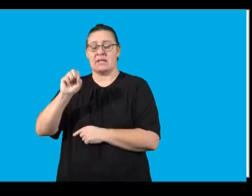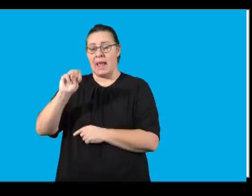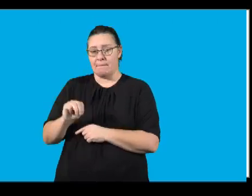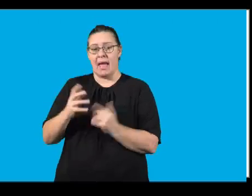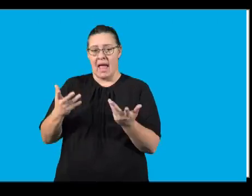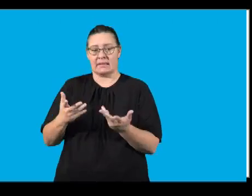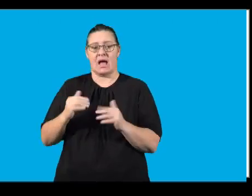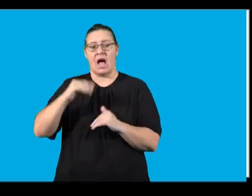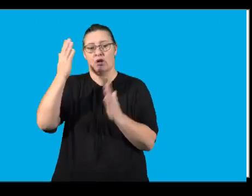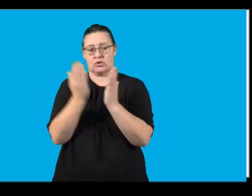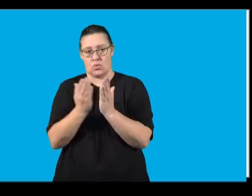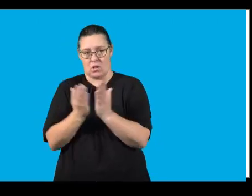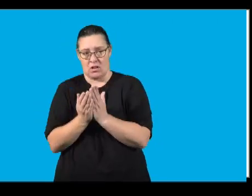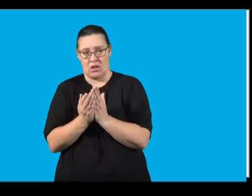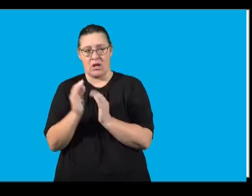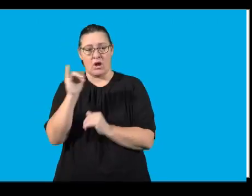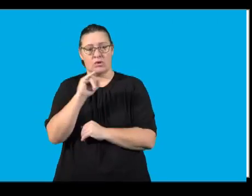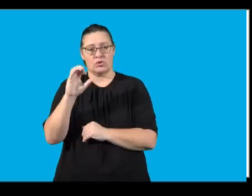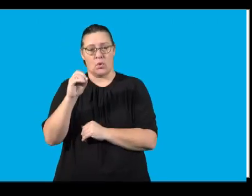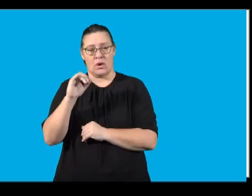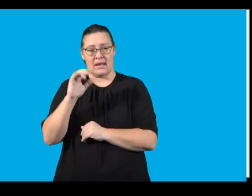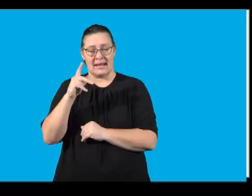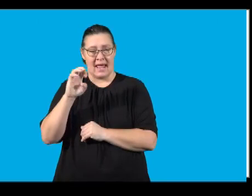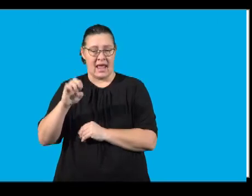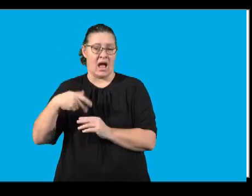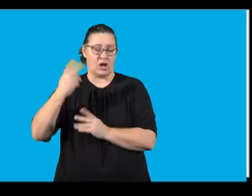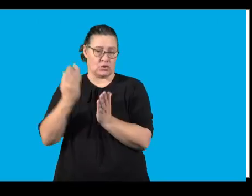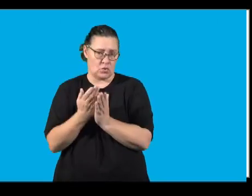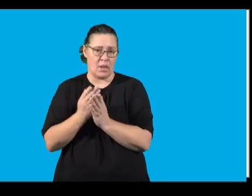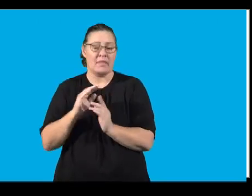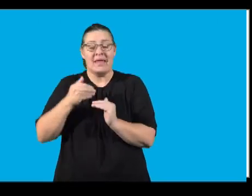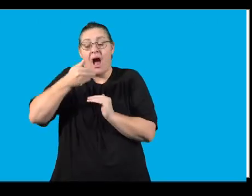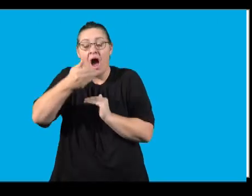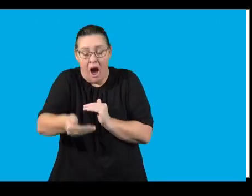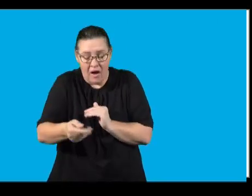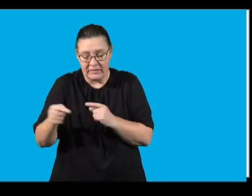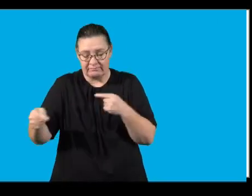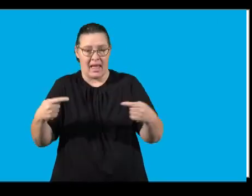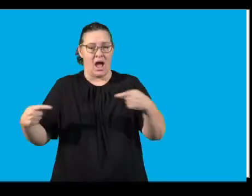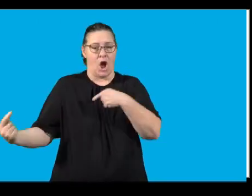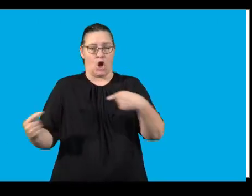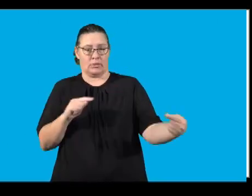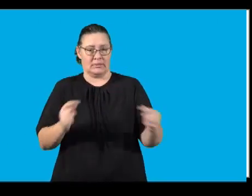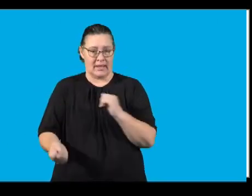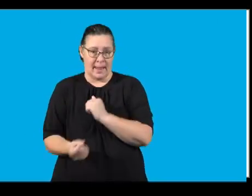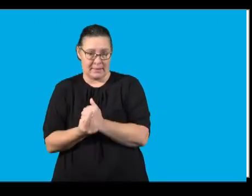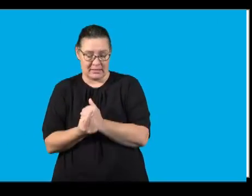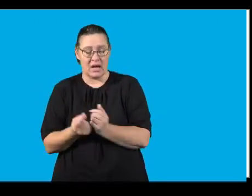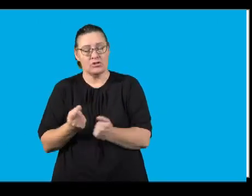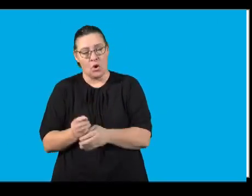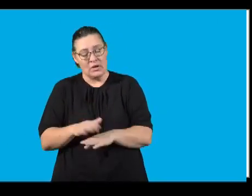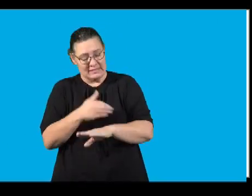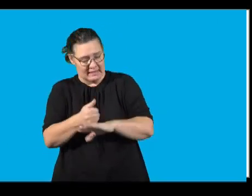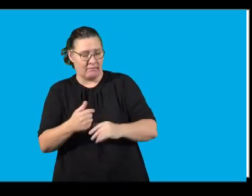High School, and this scene takes place after Tommy and Mr. M have had an argument. So the setting has